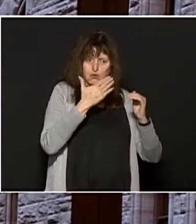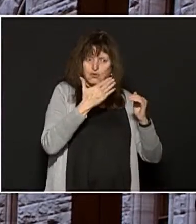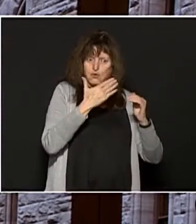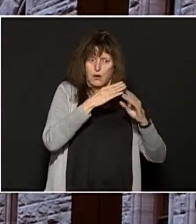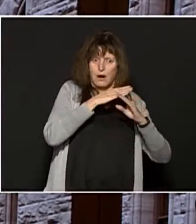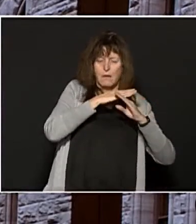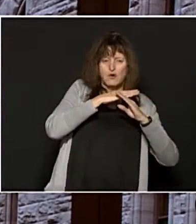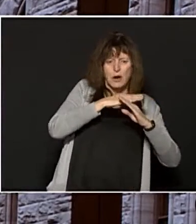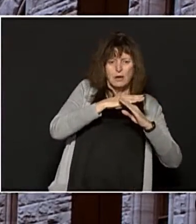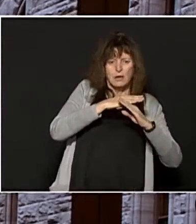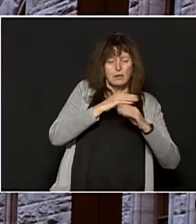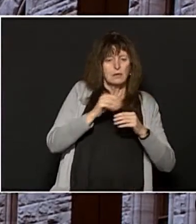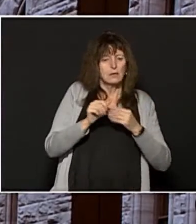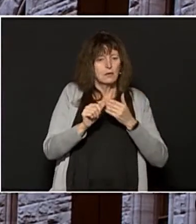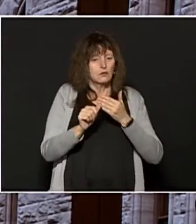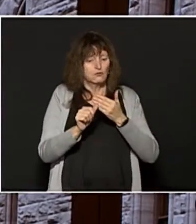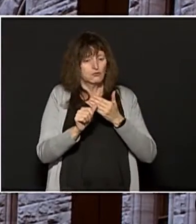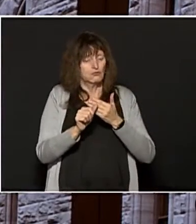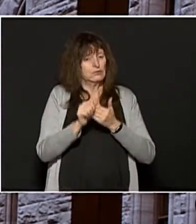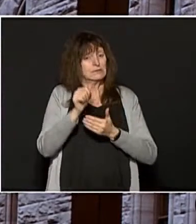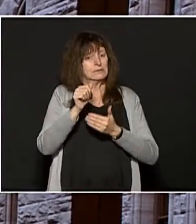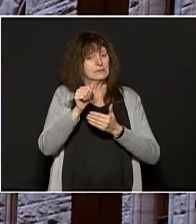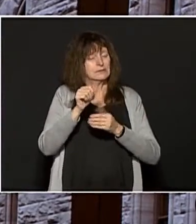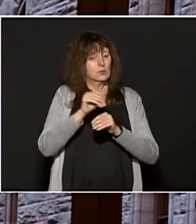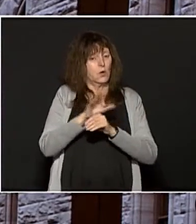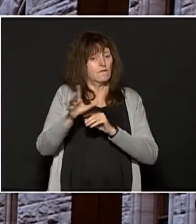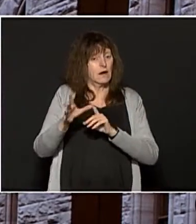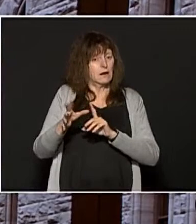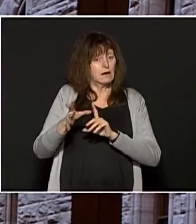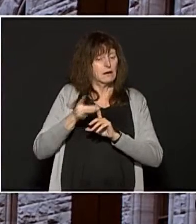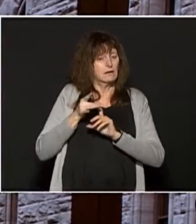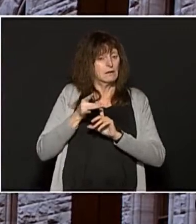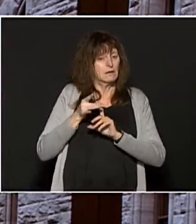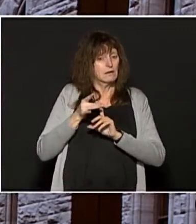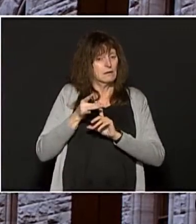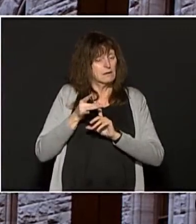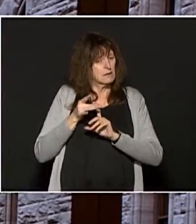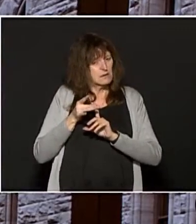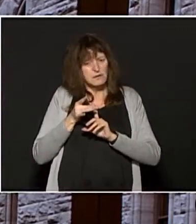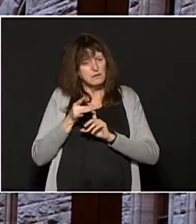any concerns on with the AstraZeneca vaccine. And like Dr. Brown's book to get